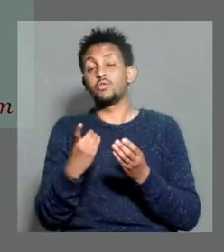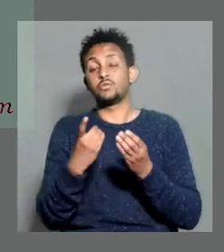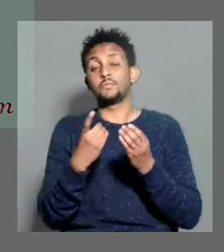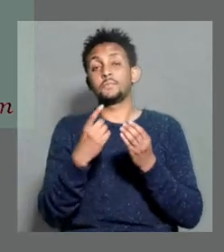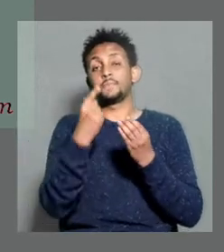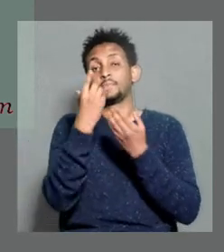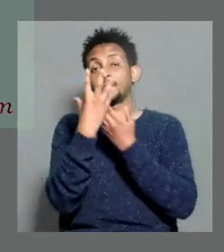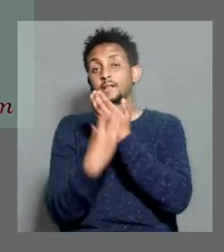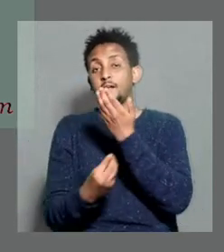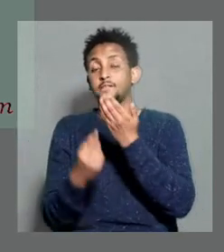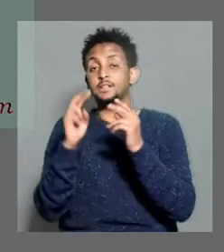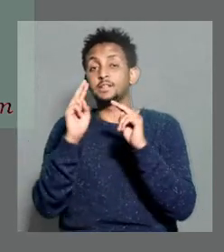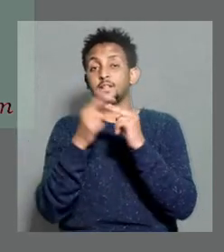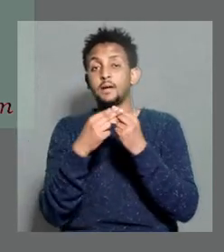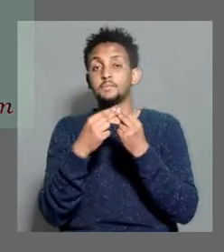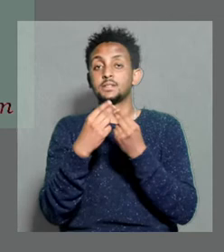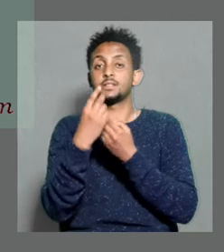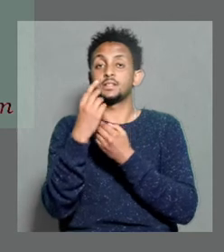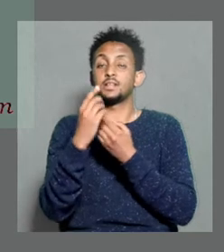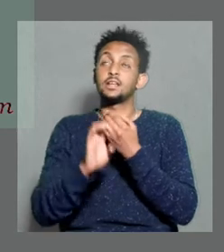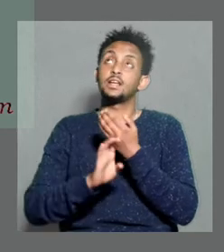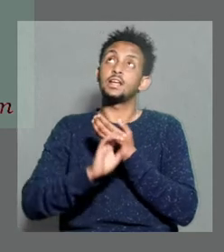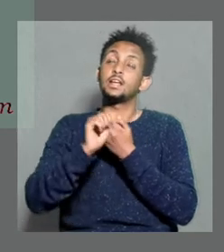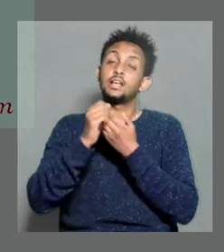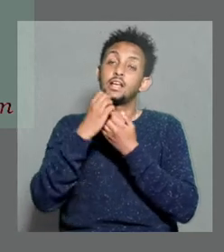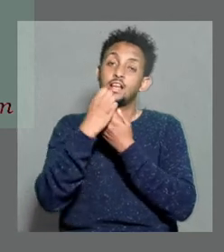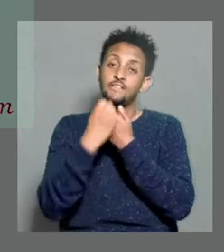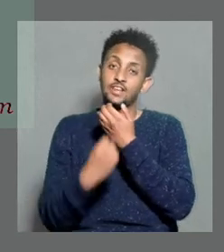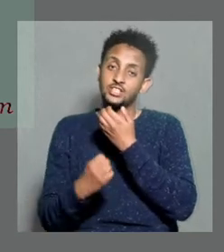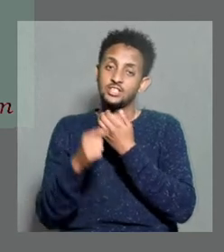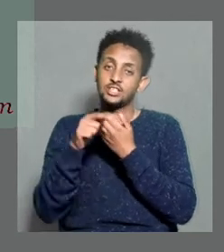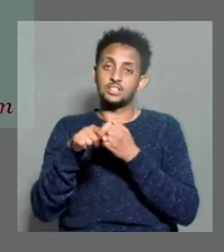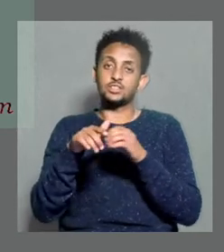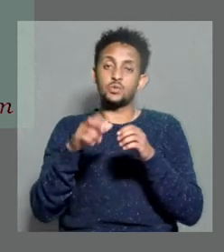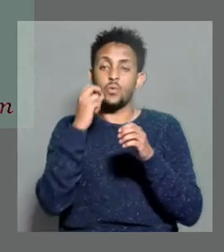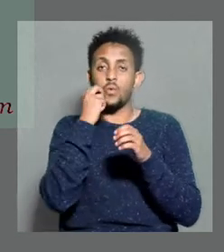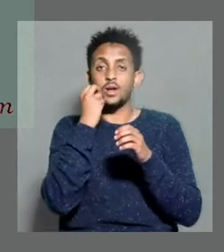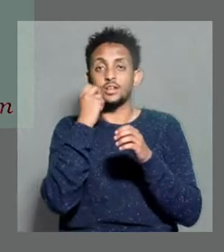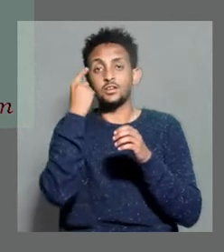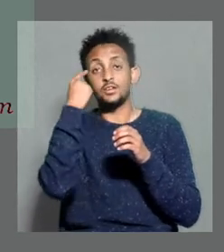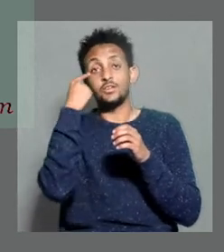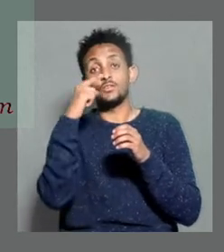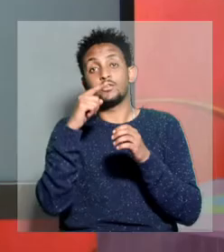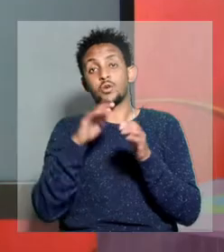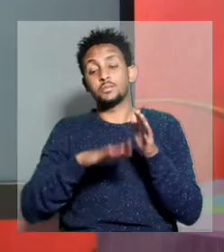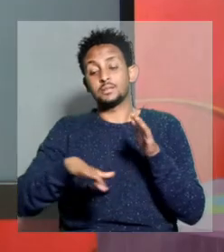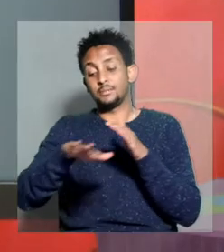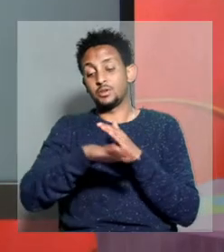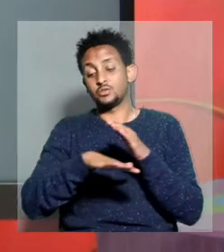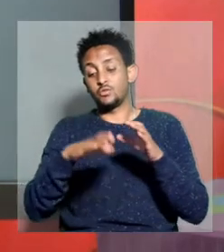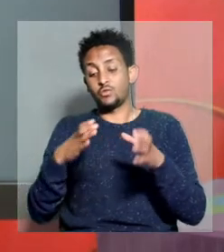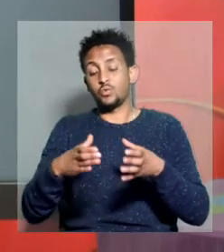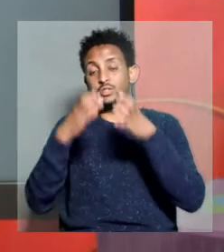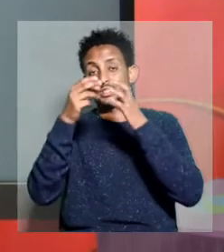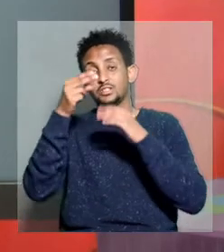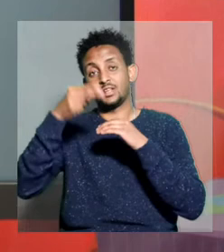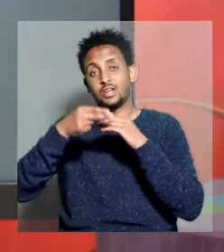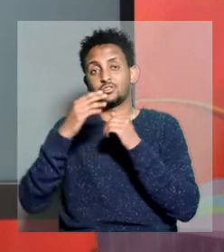gravity times elevation or depth. Okay? Let's say that the level of the water from the base of the container is